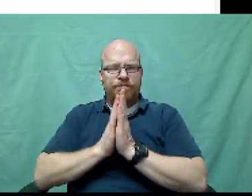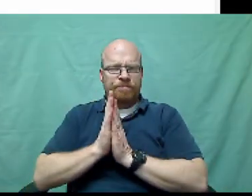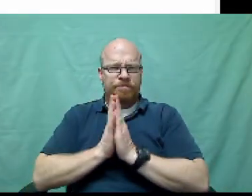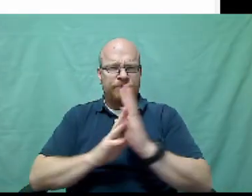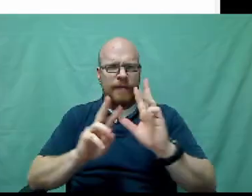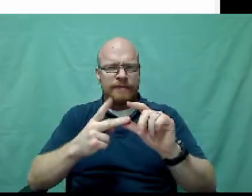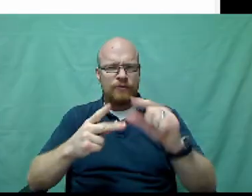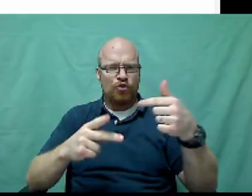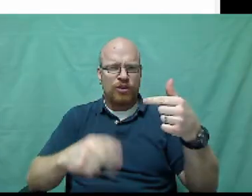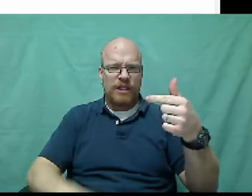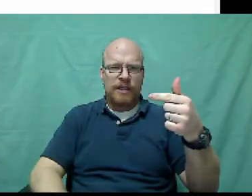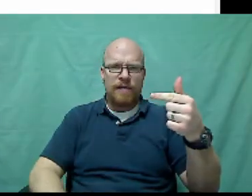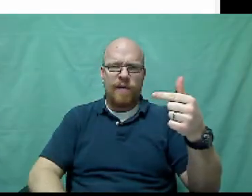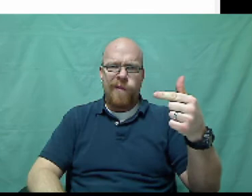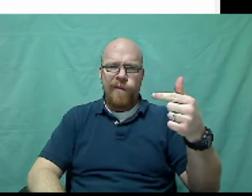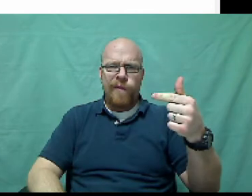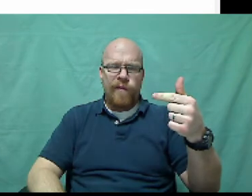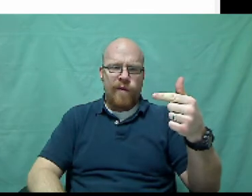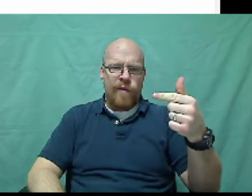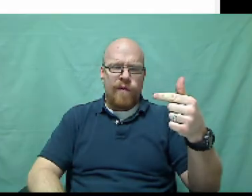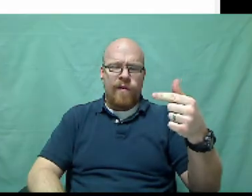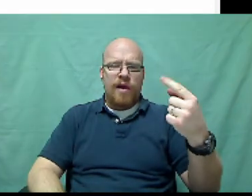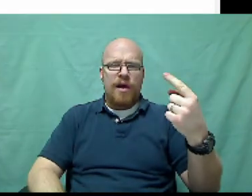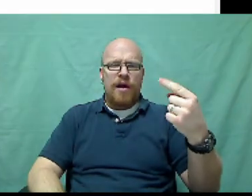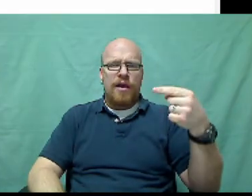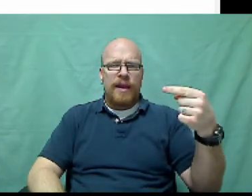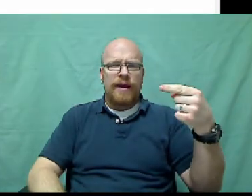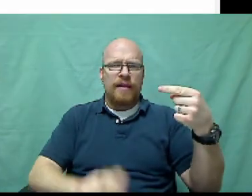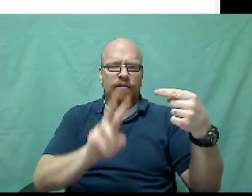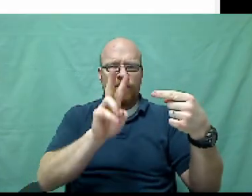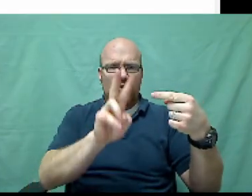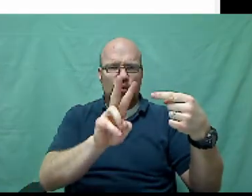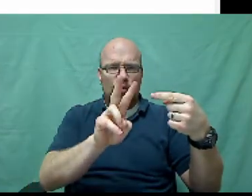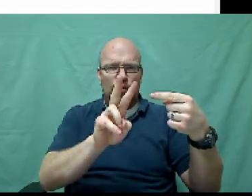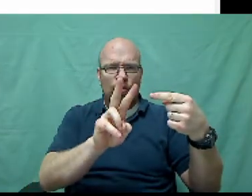Now, the second relation,